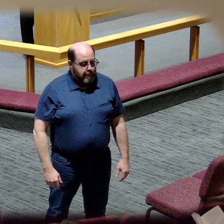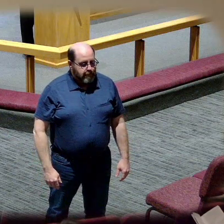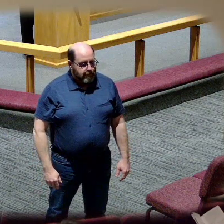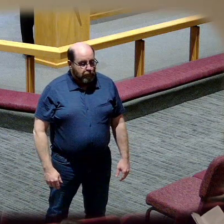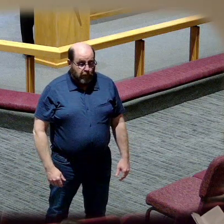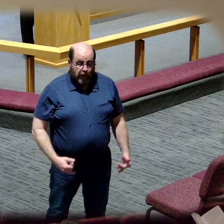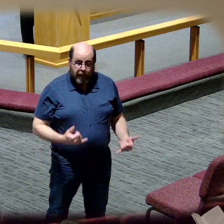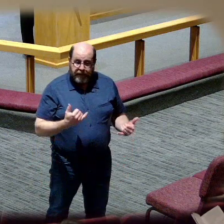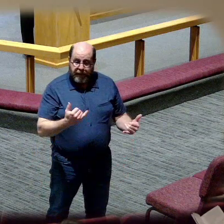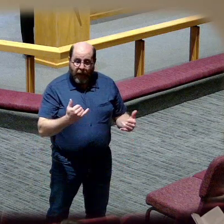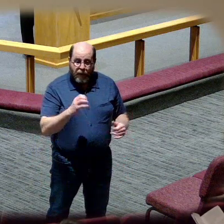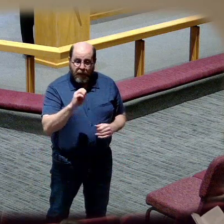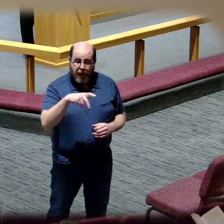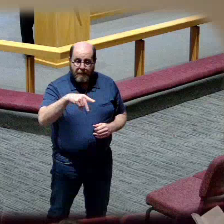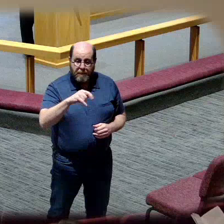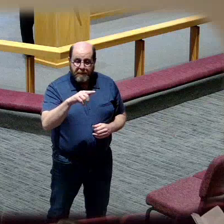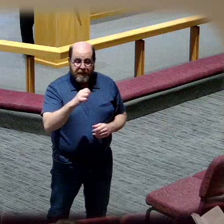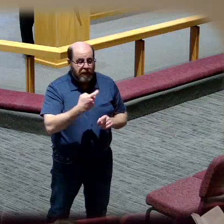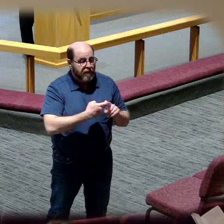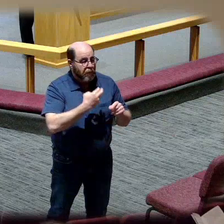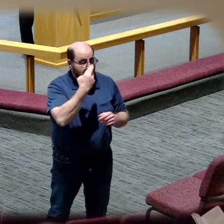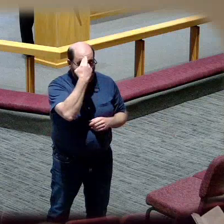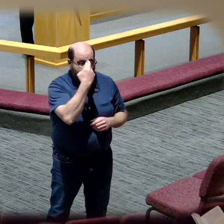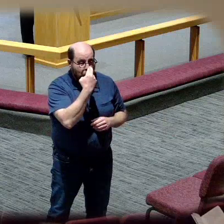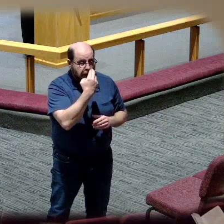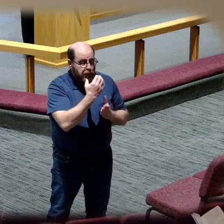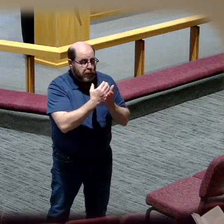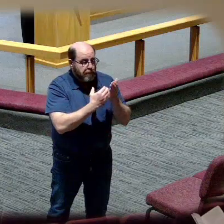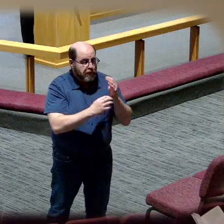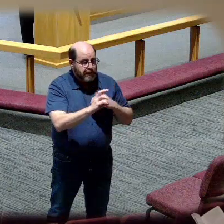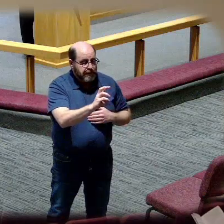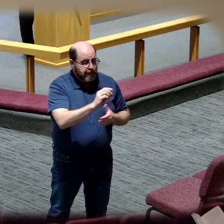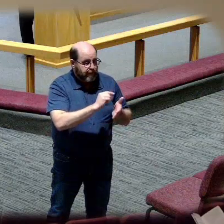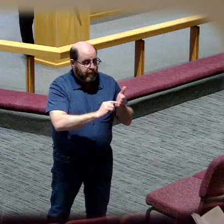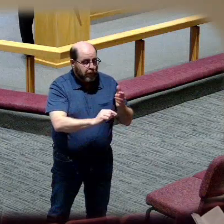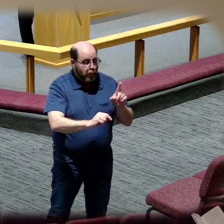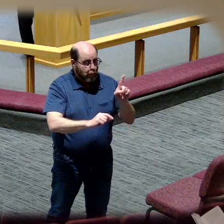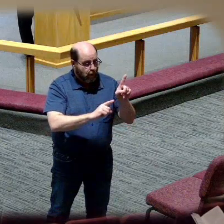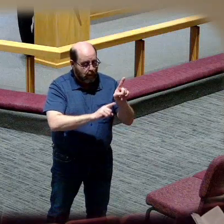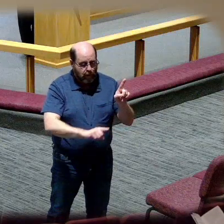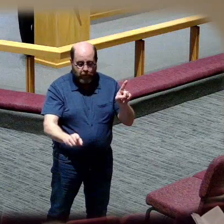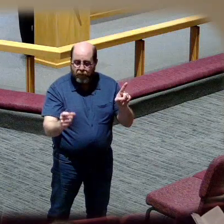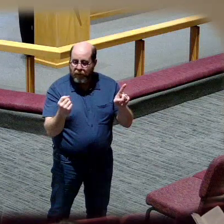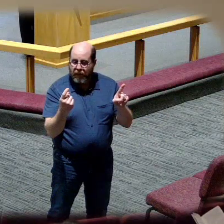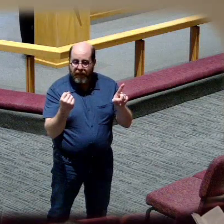The epistle lesson is from Romans chapter 6, verses 1 through 11.